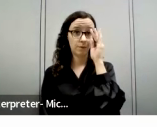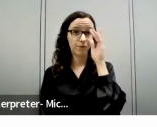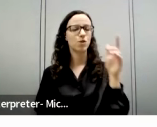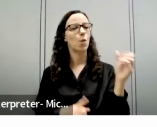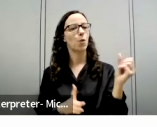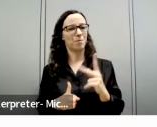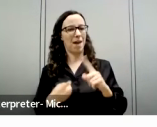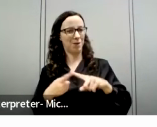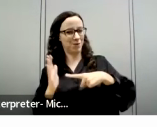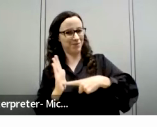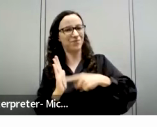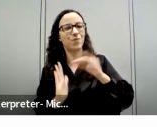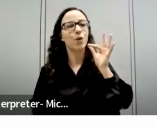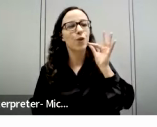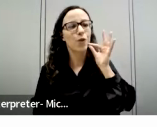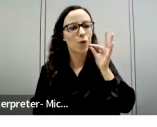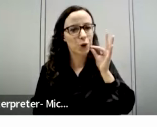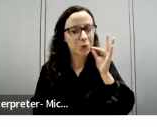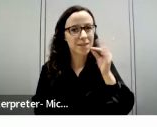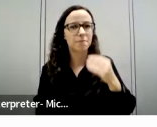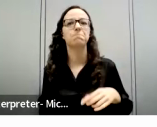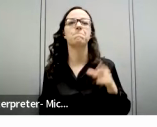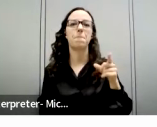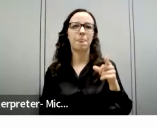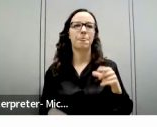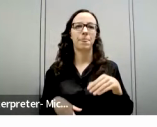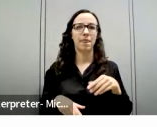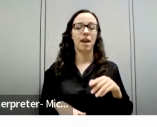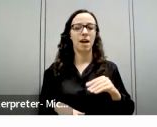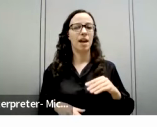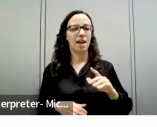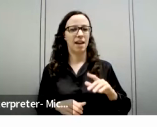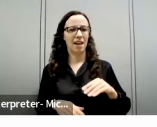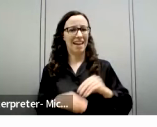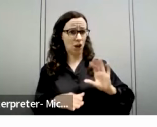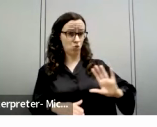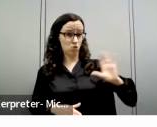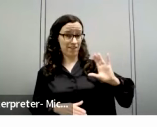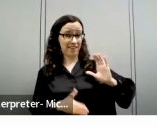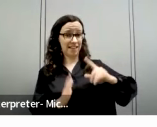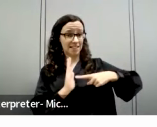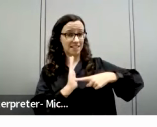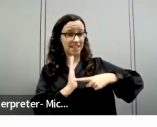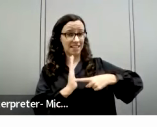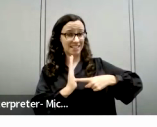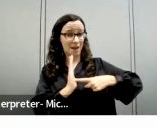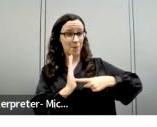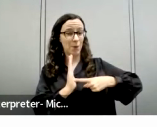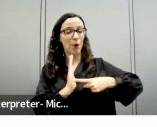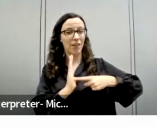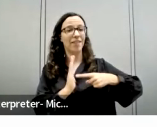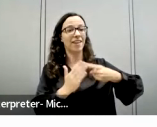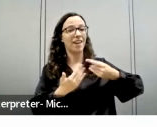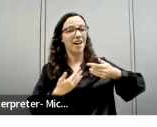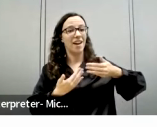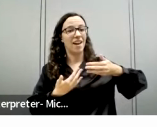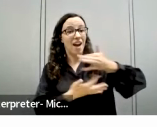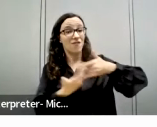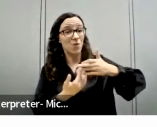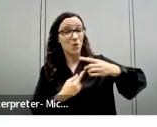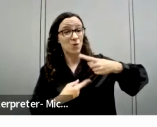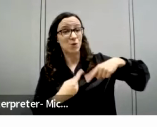again. In this case, in our previous example, all of the fruits got thrown in the blender